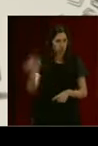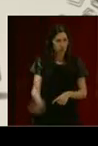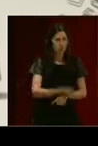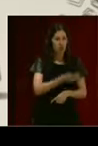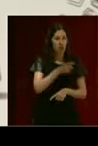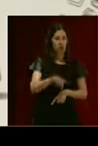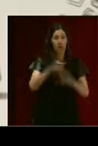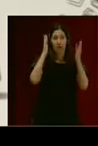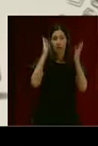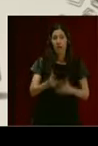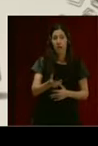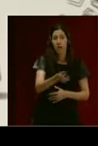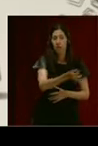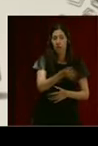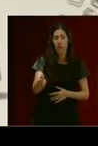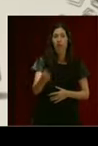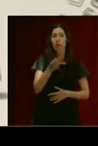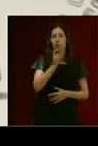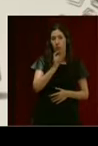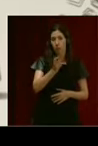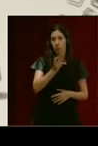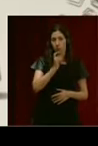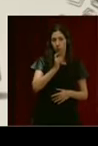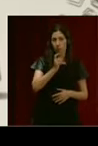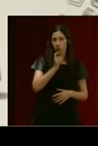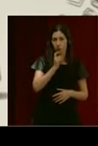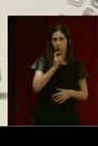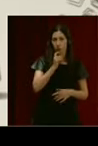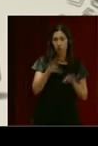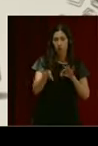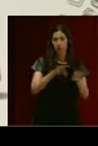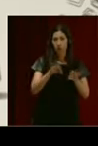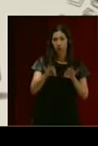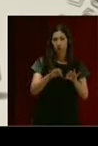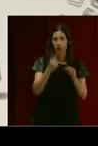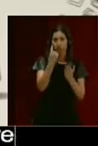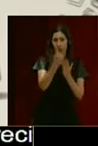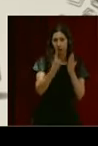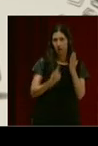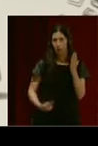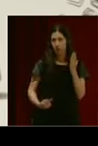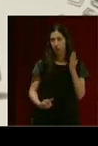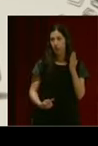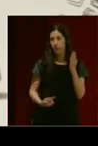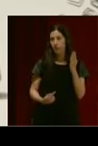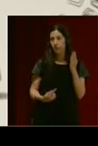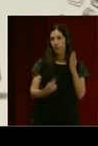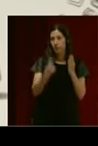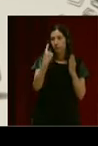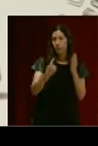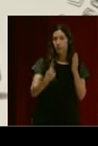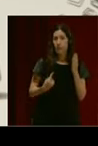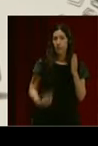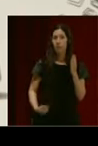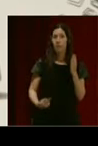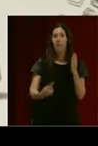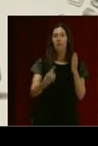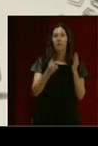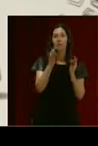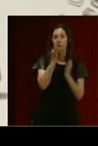to access a menu, select a series of commands, go back. So what we measured was the accuracy, selection